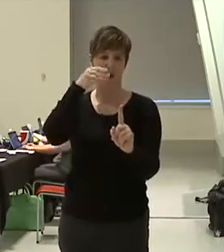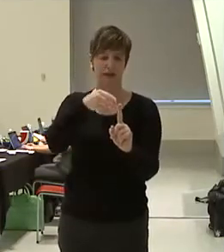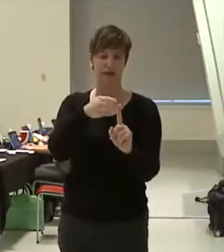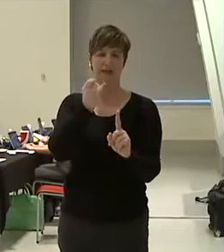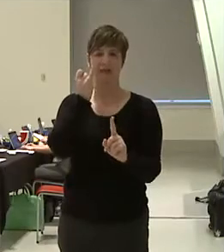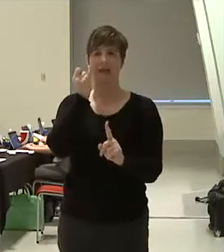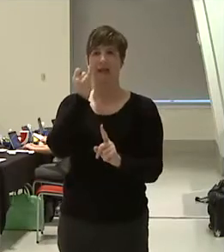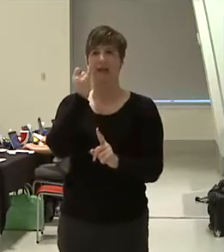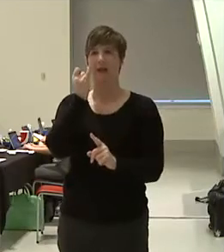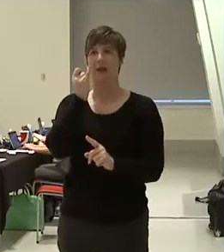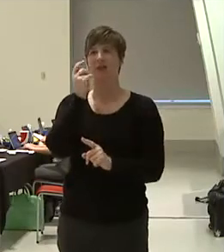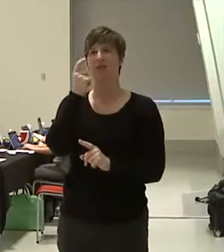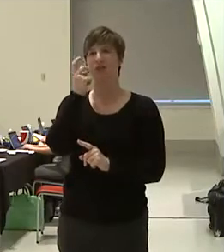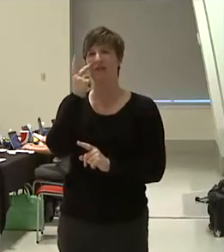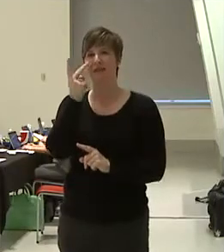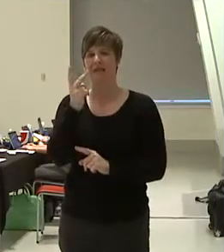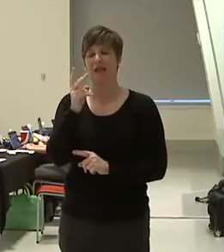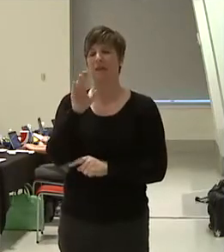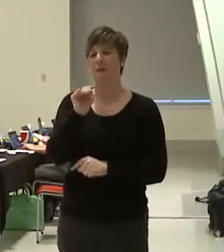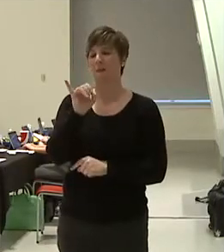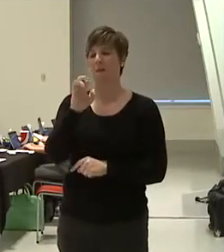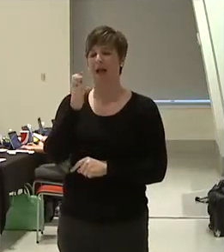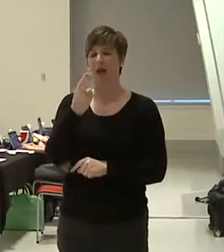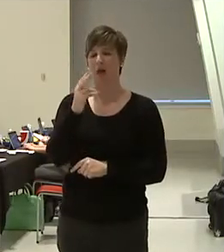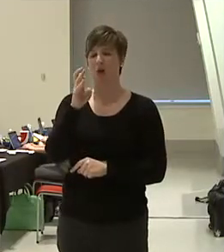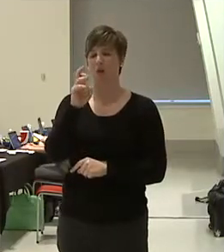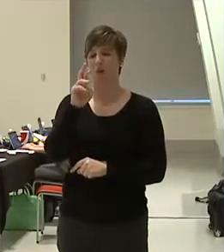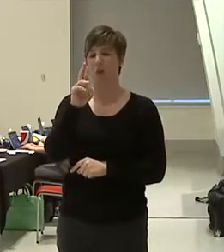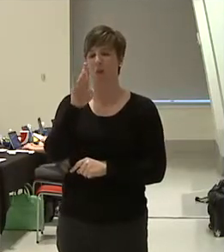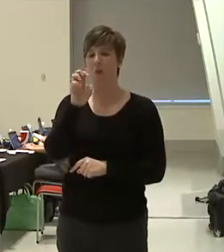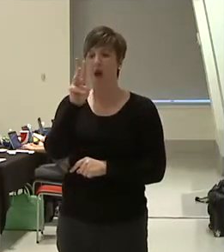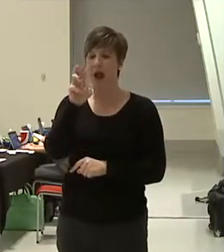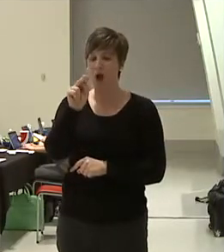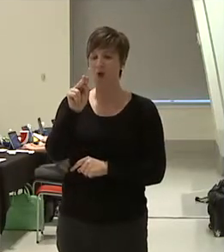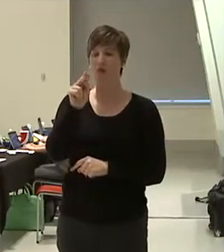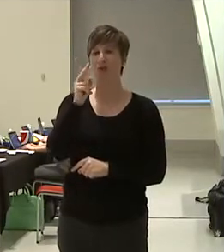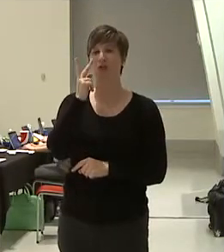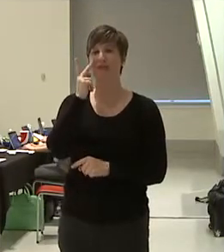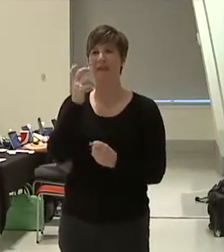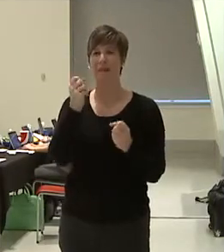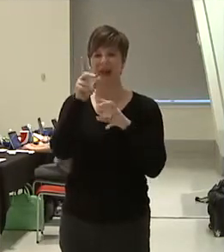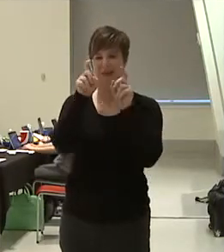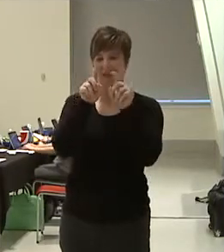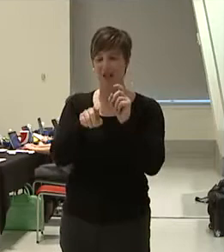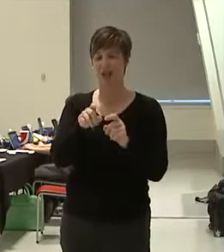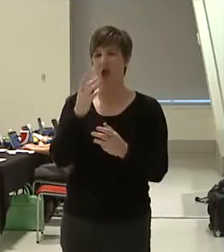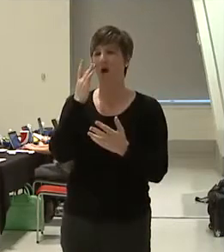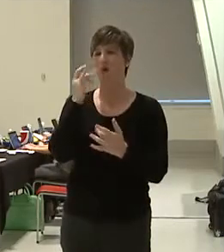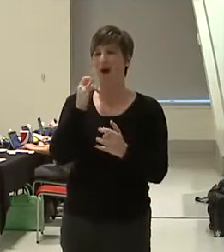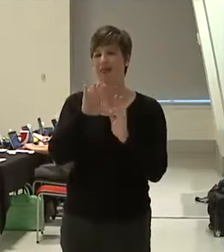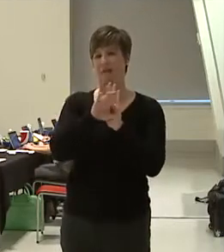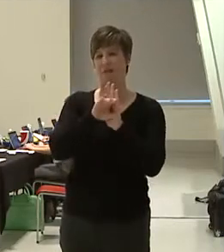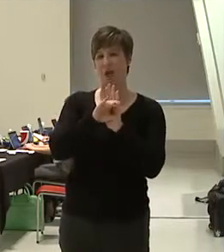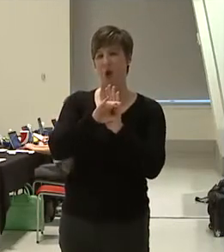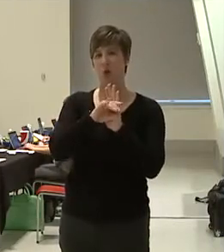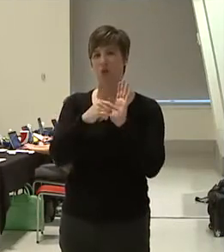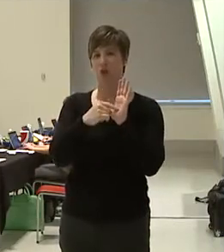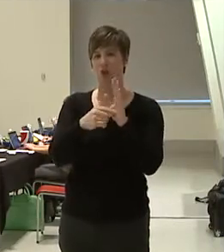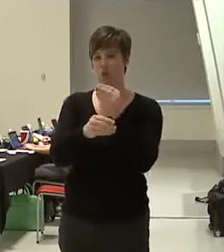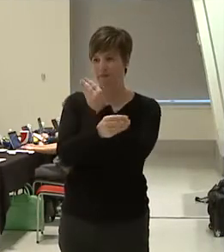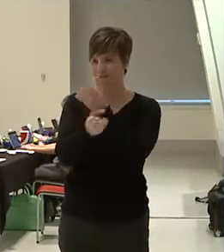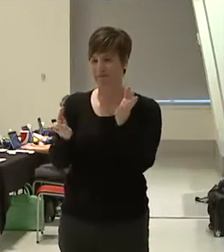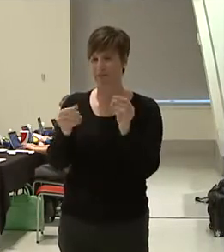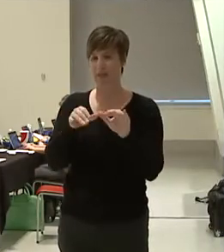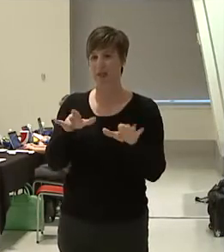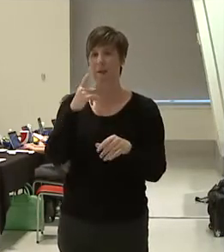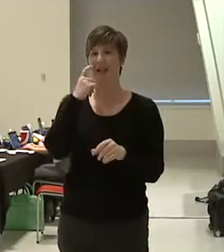in the Ferguson Market moments prior to his killing, and a lot of questioning as to why that video was released and went viral, given the fact that